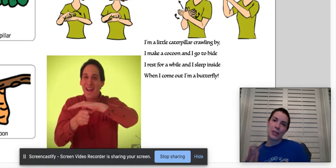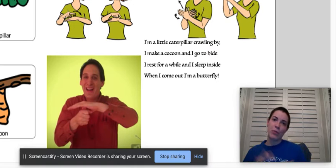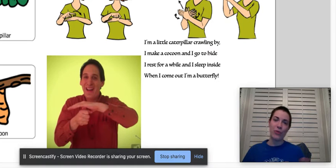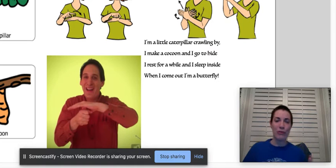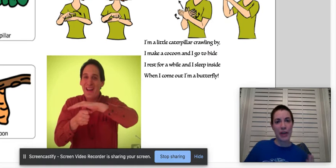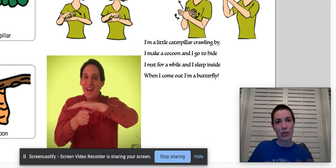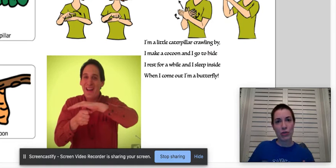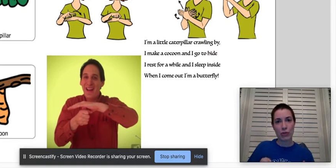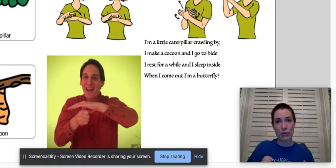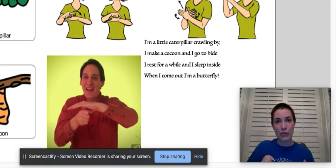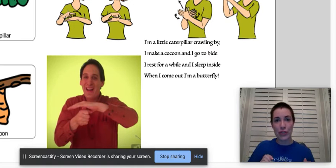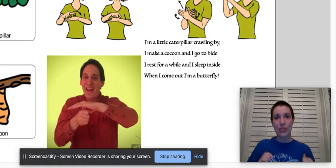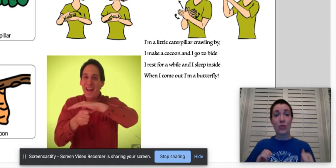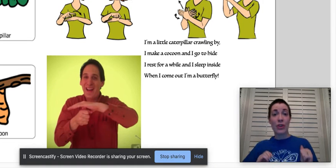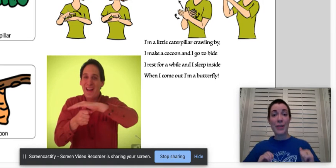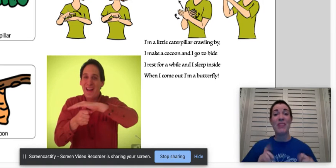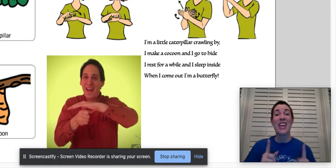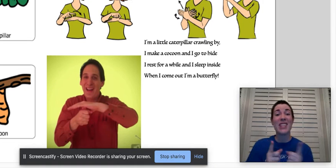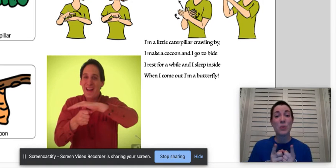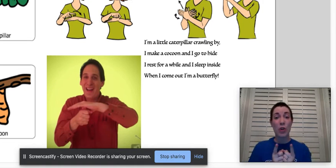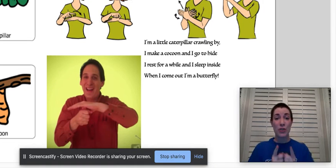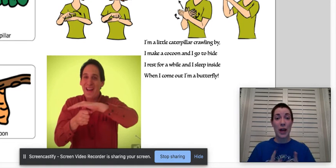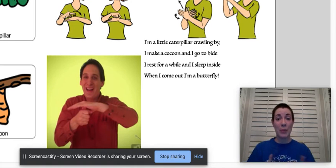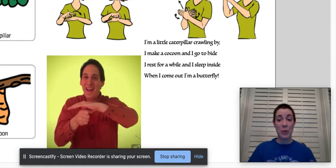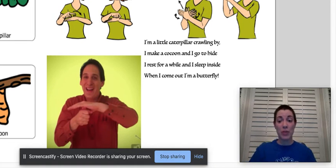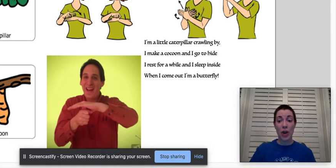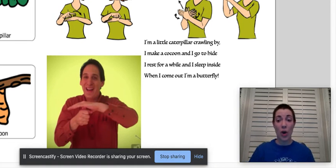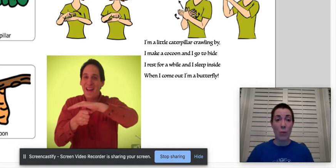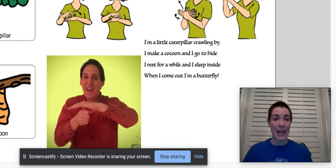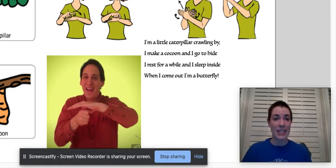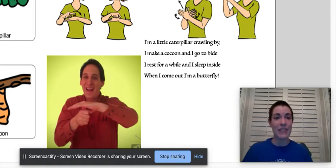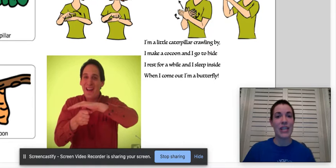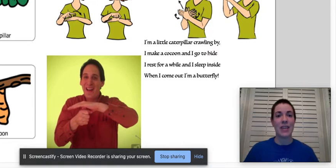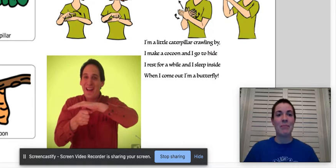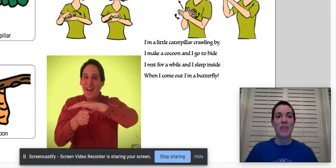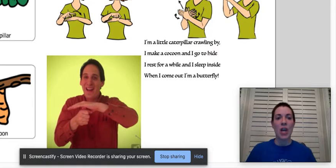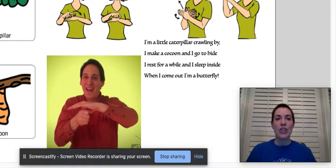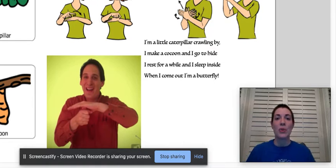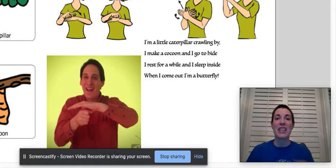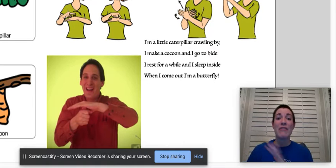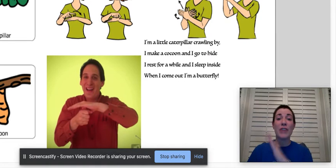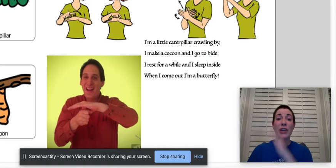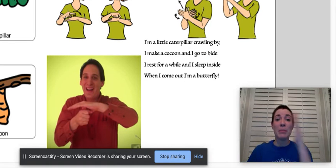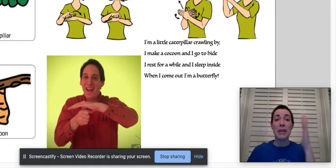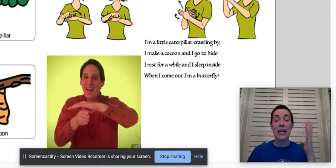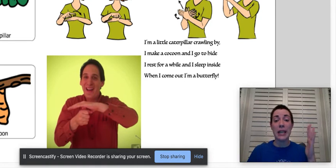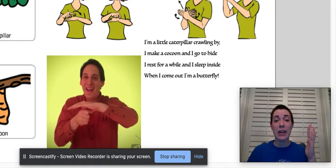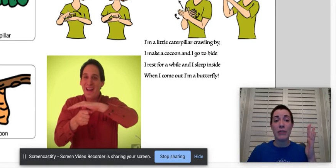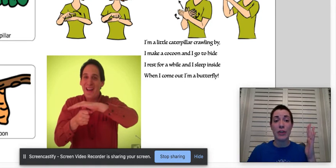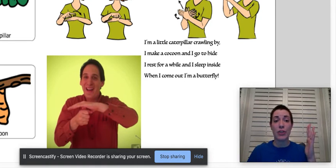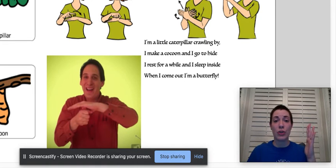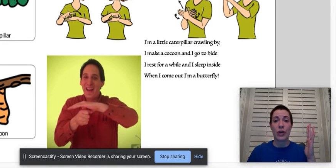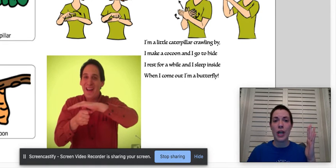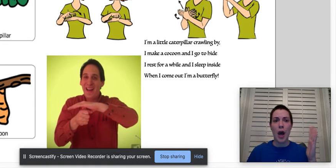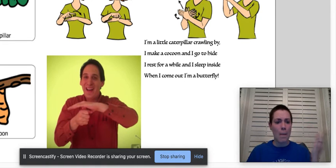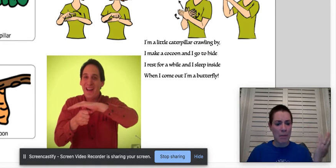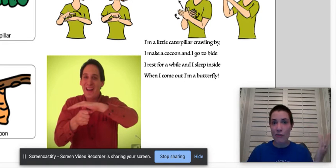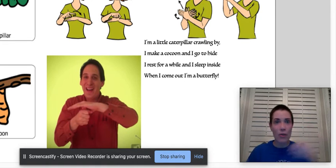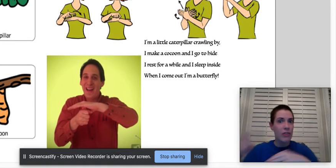us move and groove to the story, and this will also help you with the home activity. So at the very beginning of our